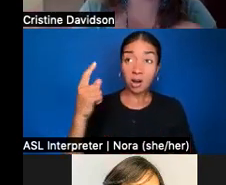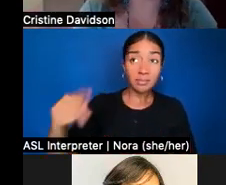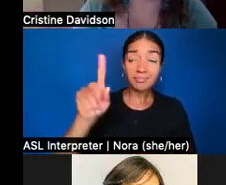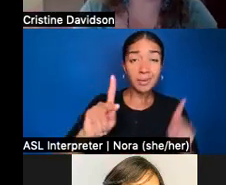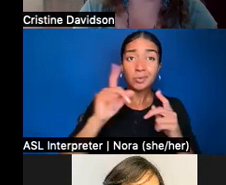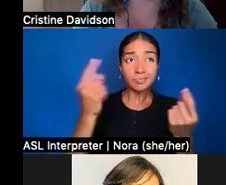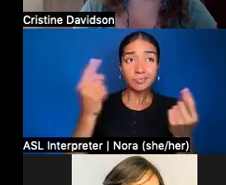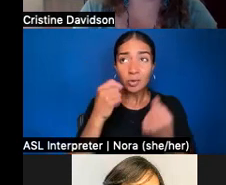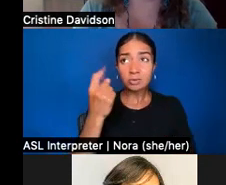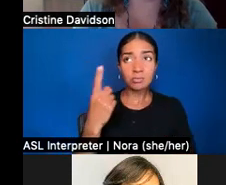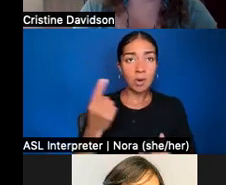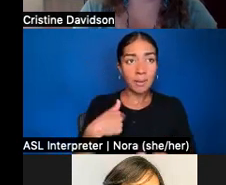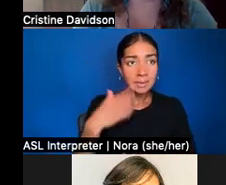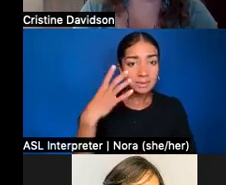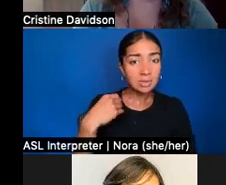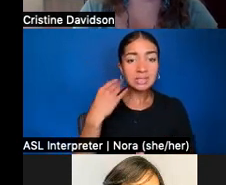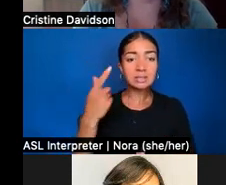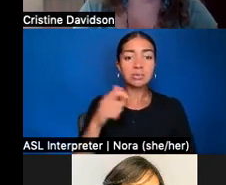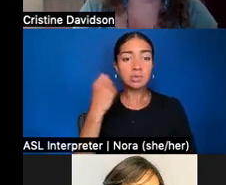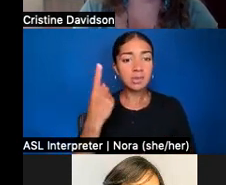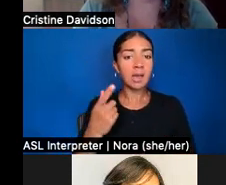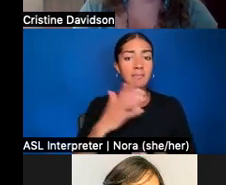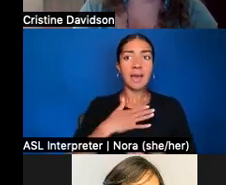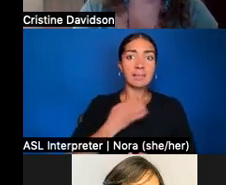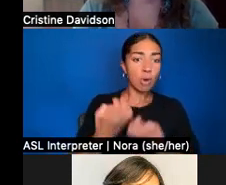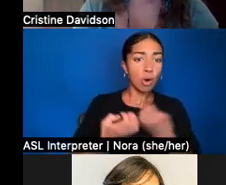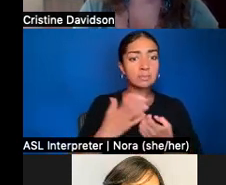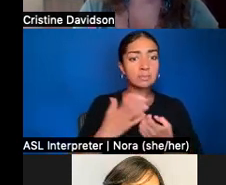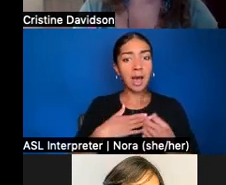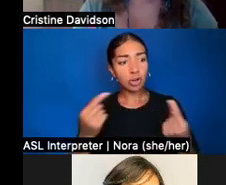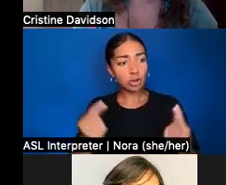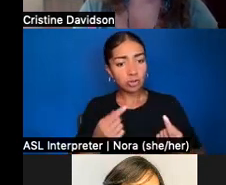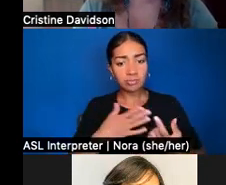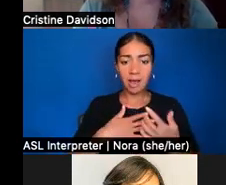that kind of come with experiencing violence, right? And one of the